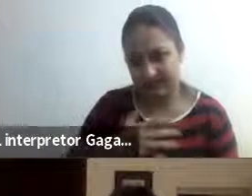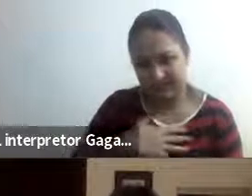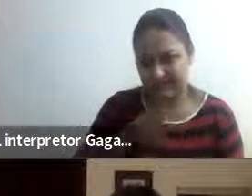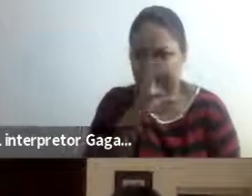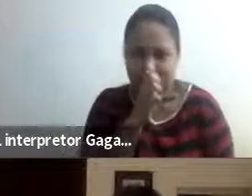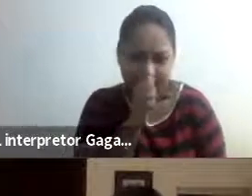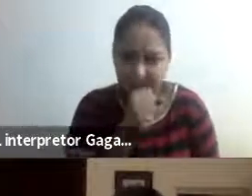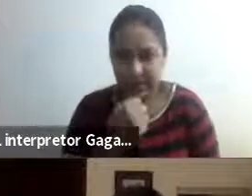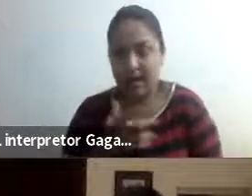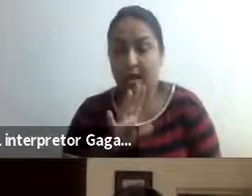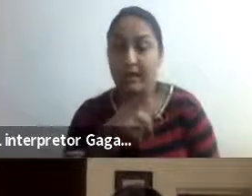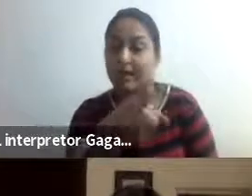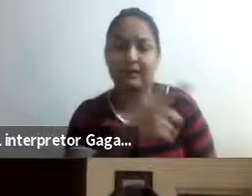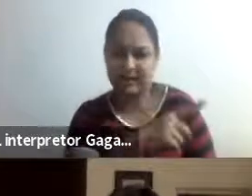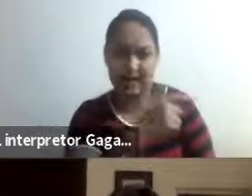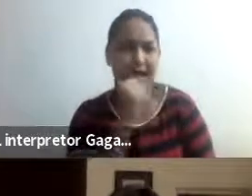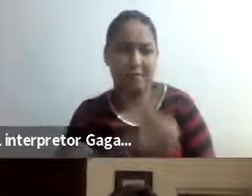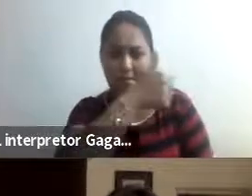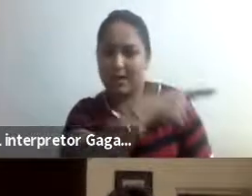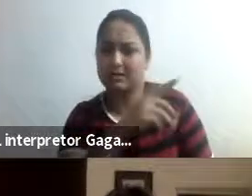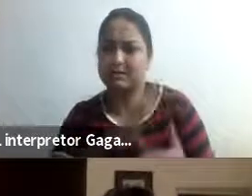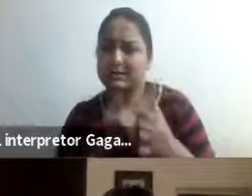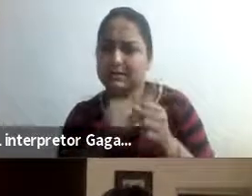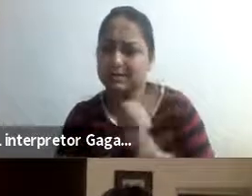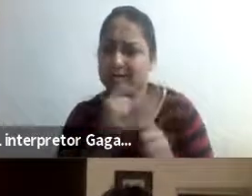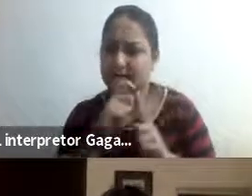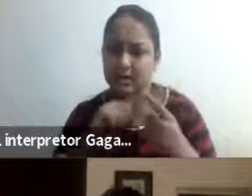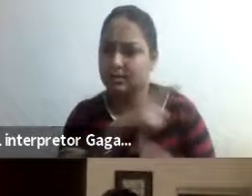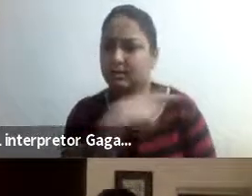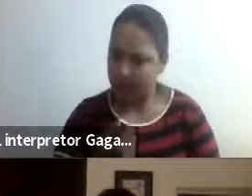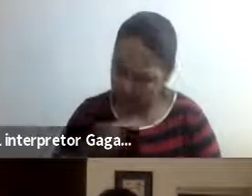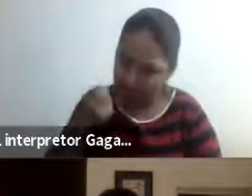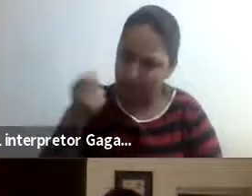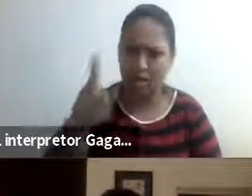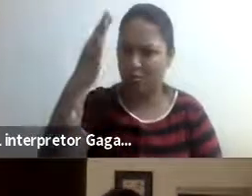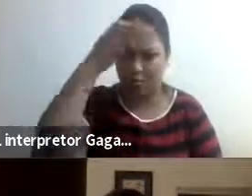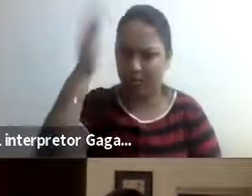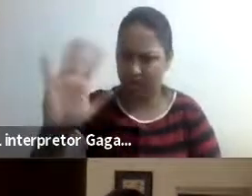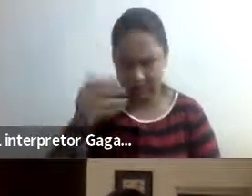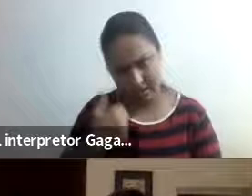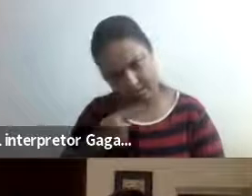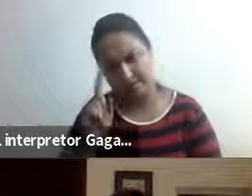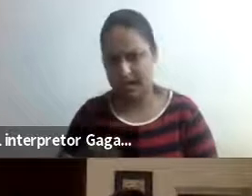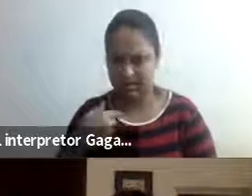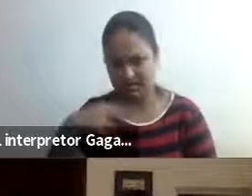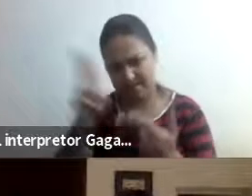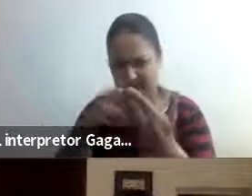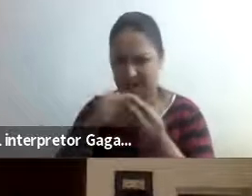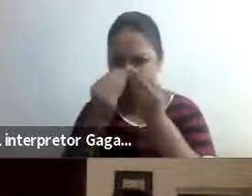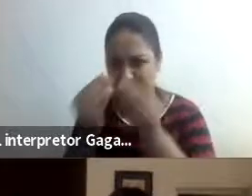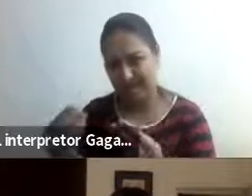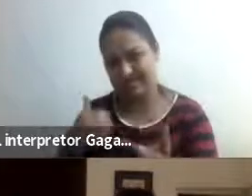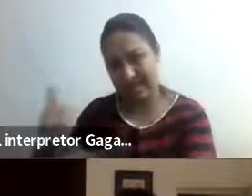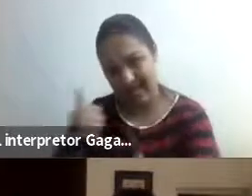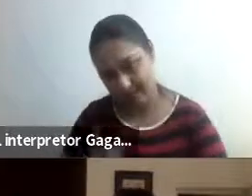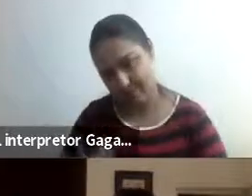I'll pay you. You don't have to worry about losing your physical labor wages. I'll actually pay you. Please, would you paint for me? And so